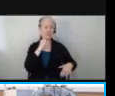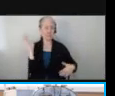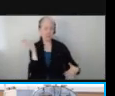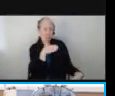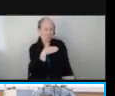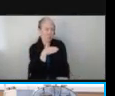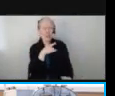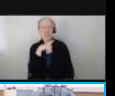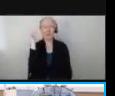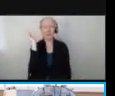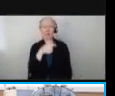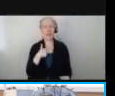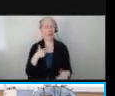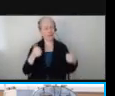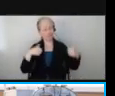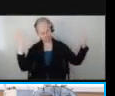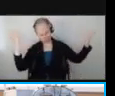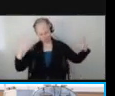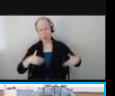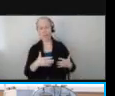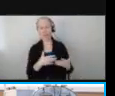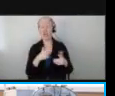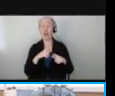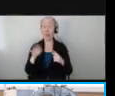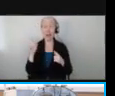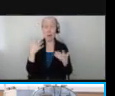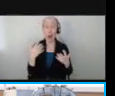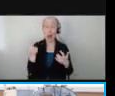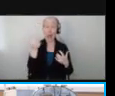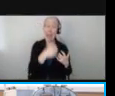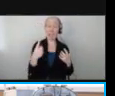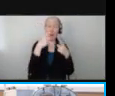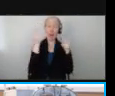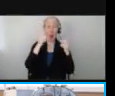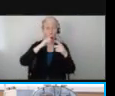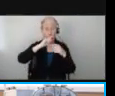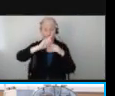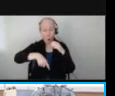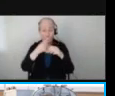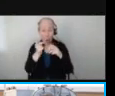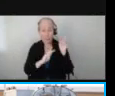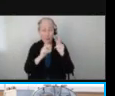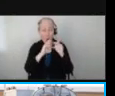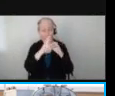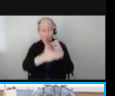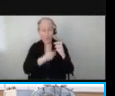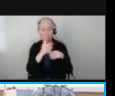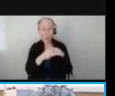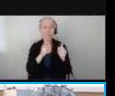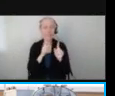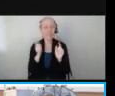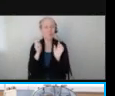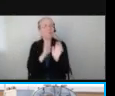we want the entire public, we want the world to be able to go into space, we need to think about real privacy. It's not just